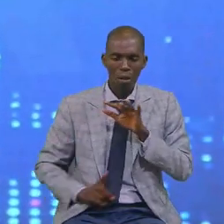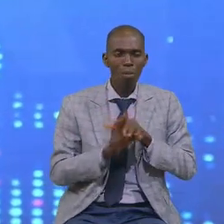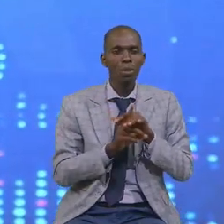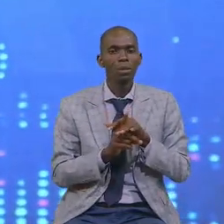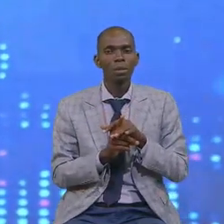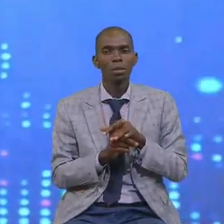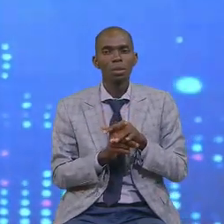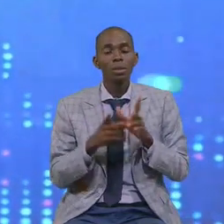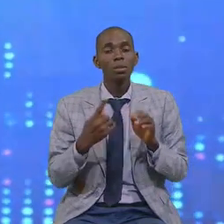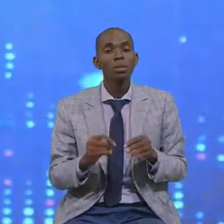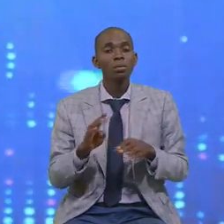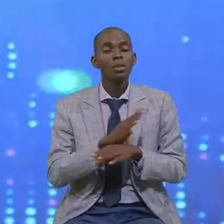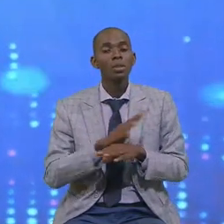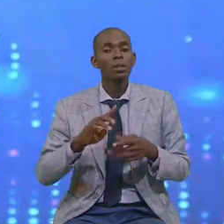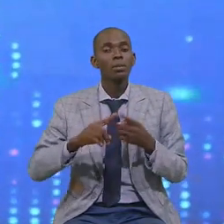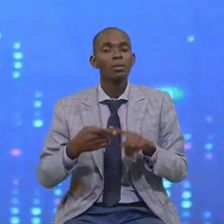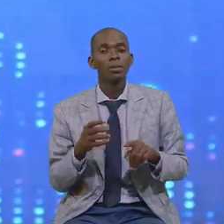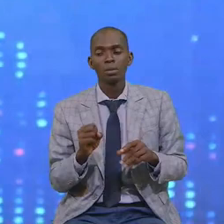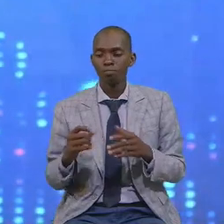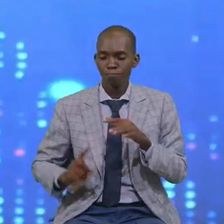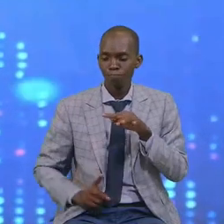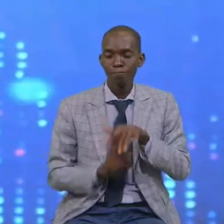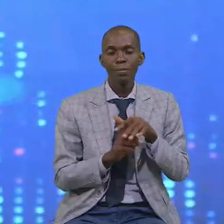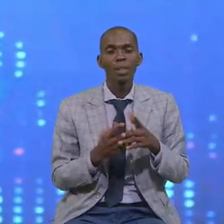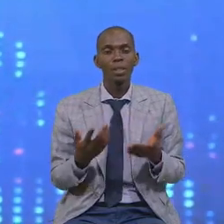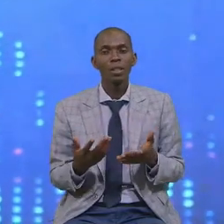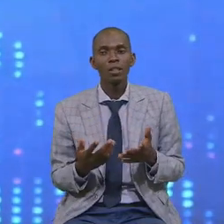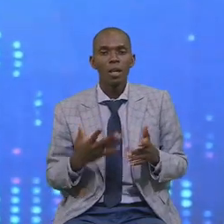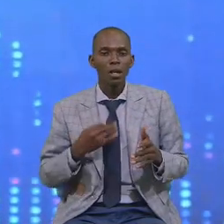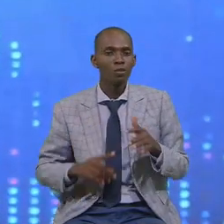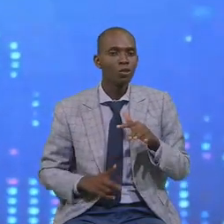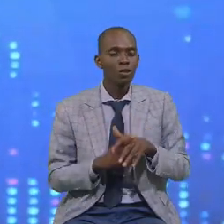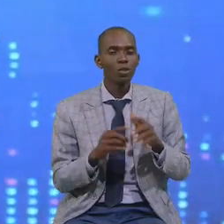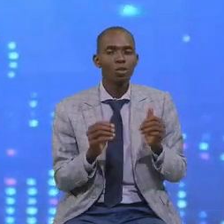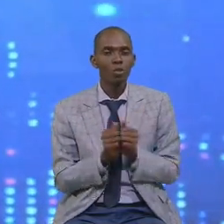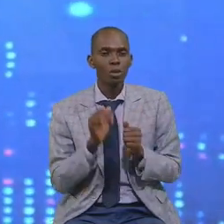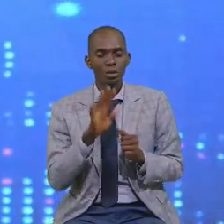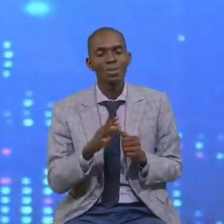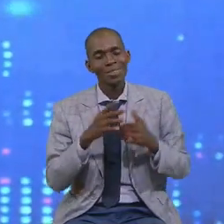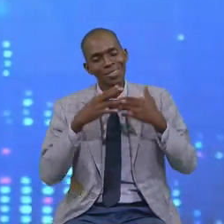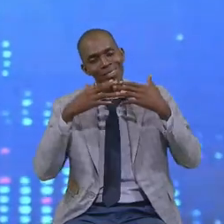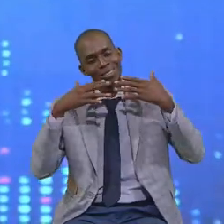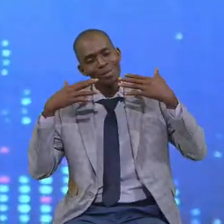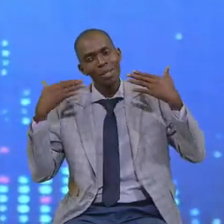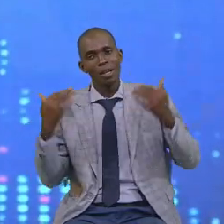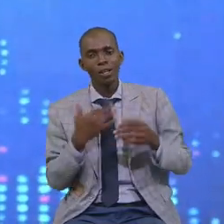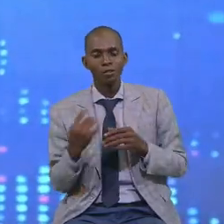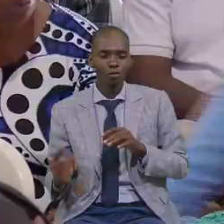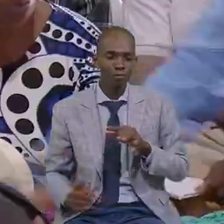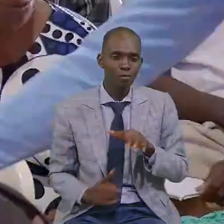business partner, and he shows up with his pipe, and he shows up with